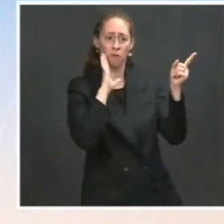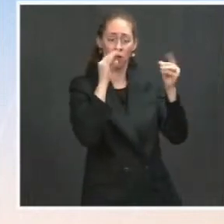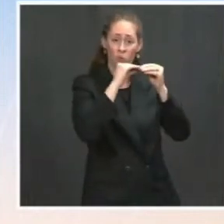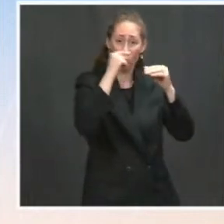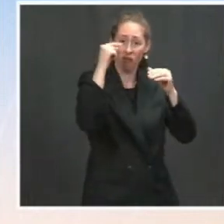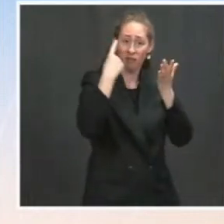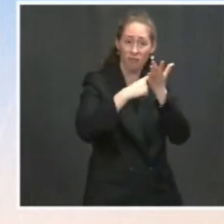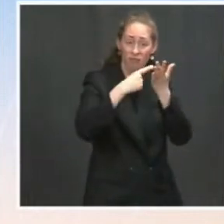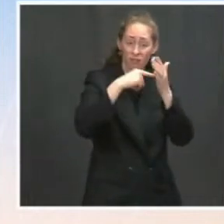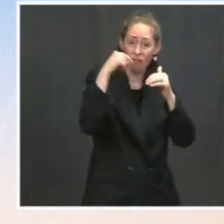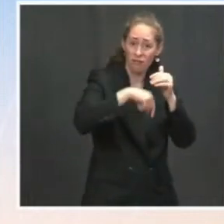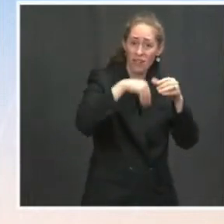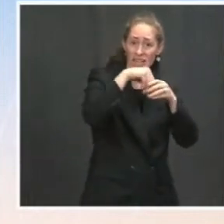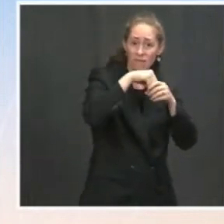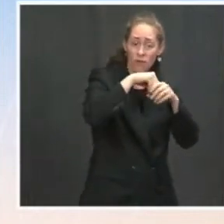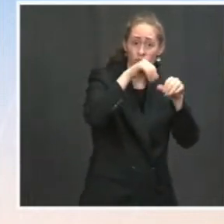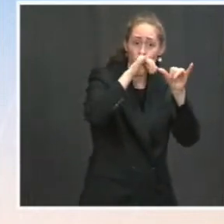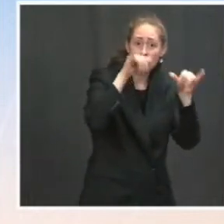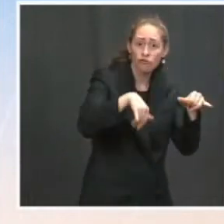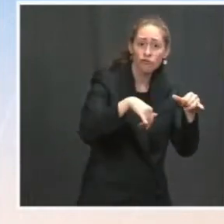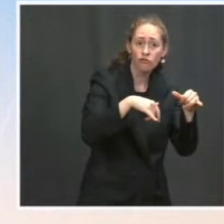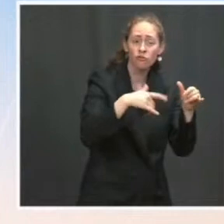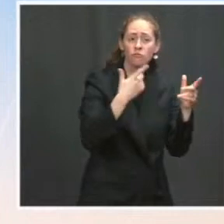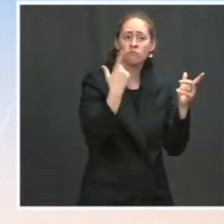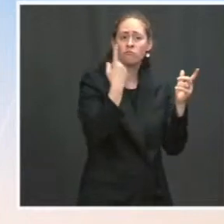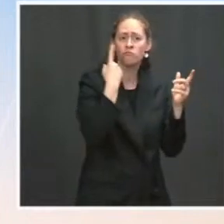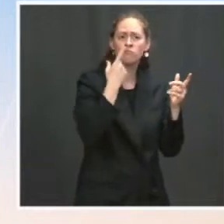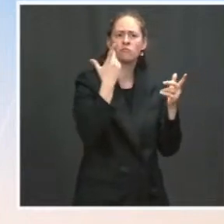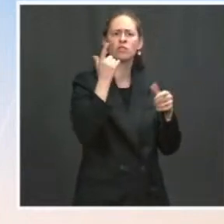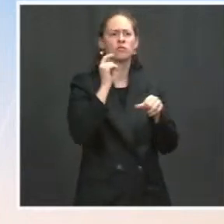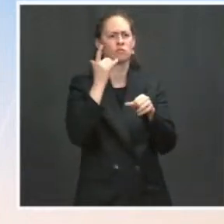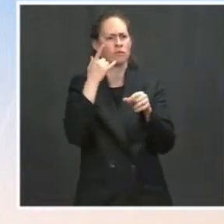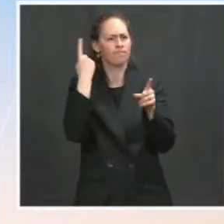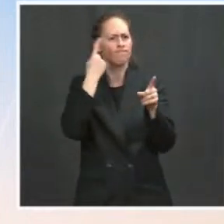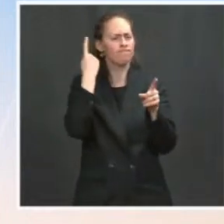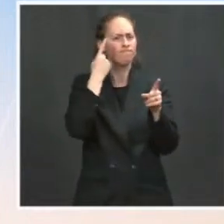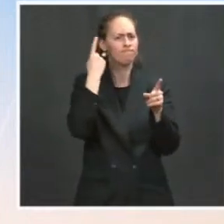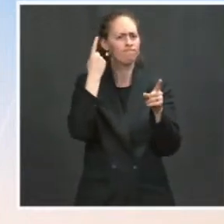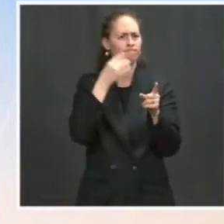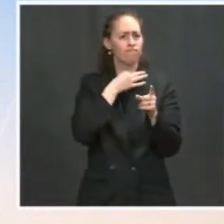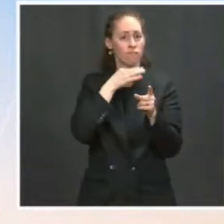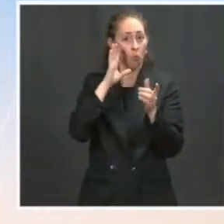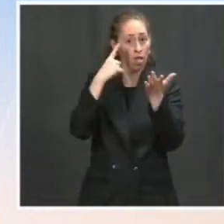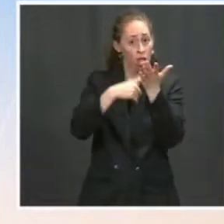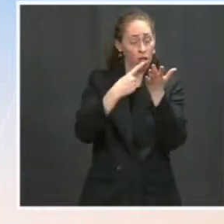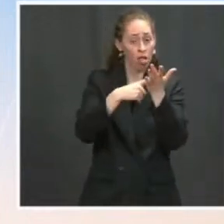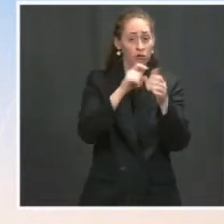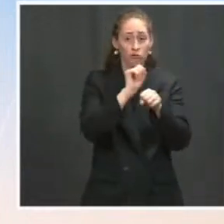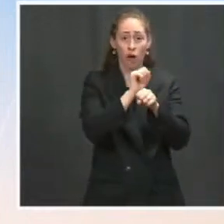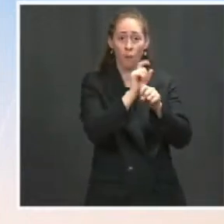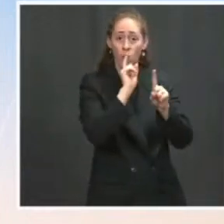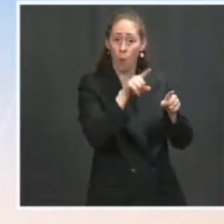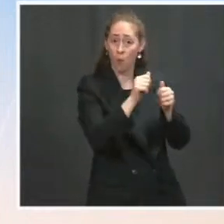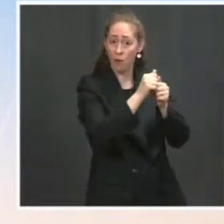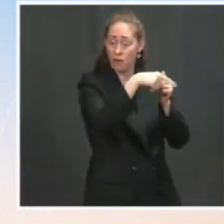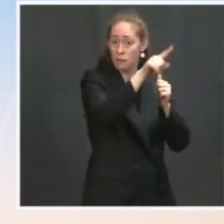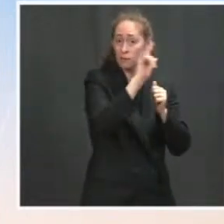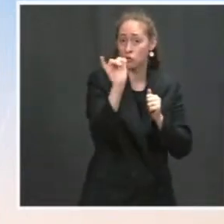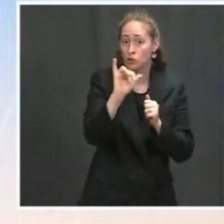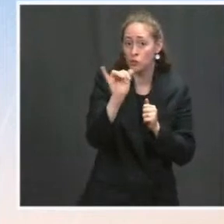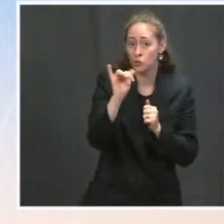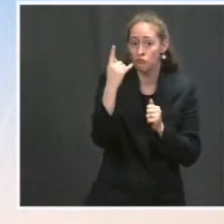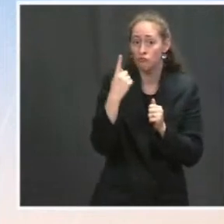would first say that the president has been regularly discussing with not just Speaker Pelosi and Senator Schumer, but a range